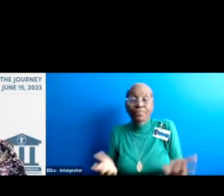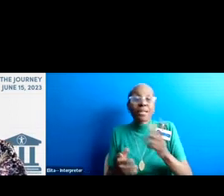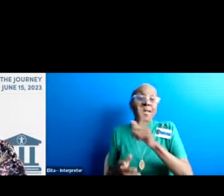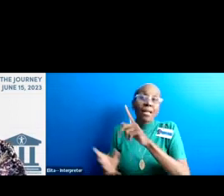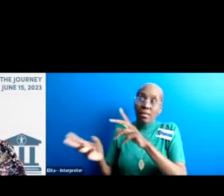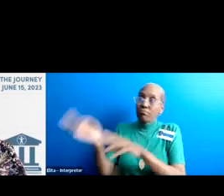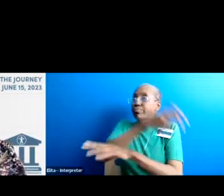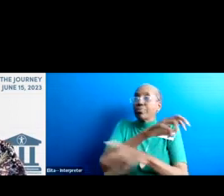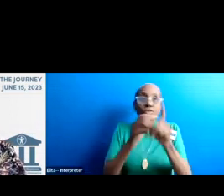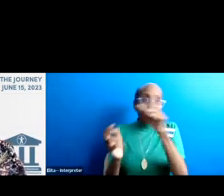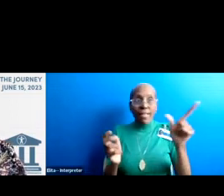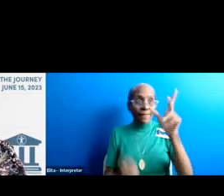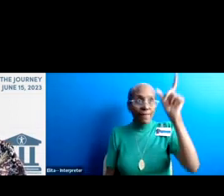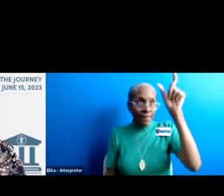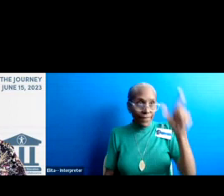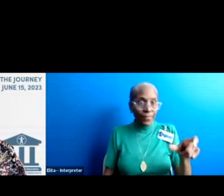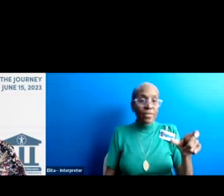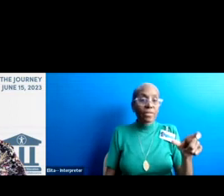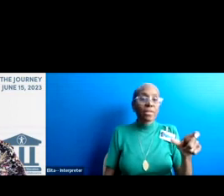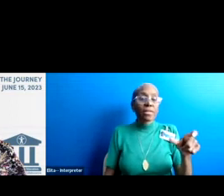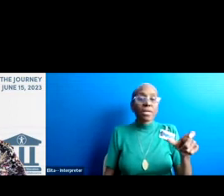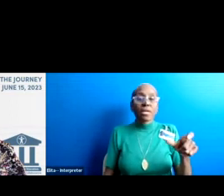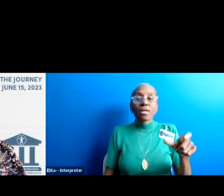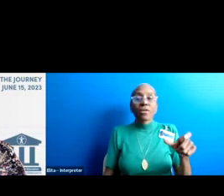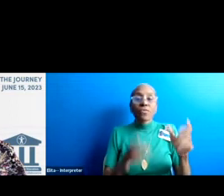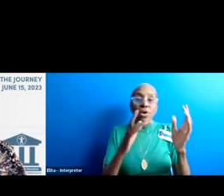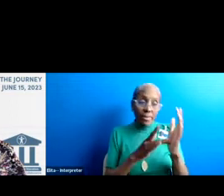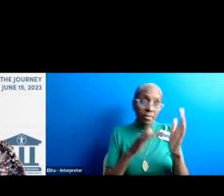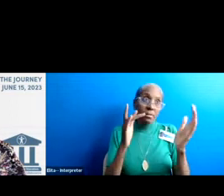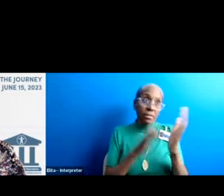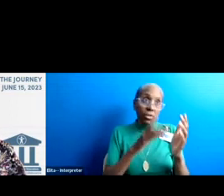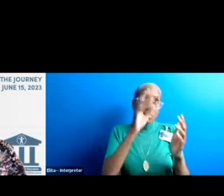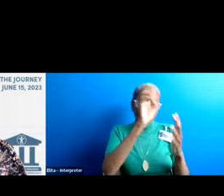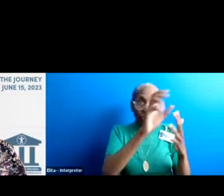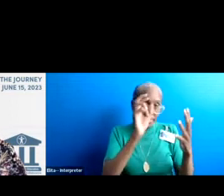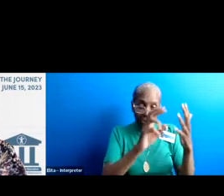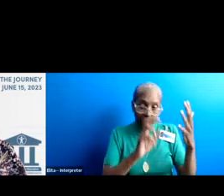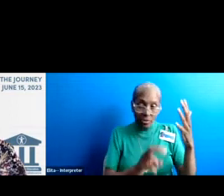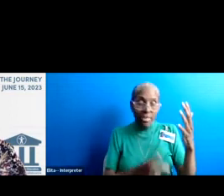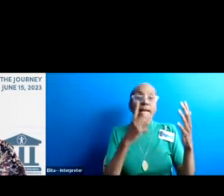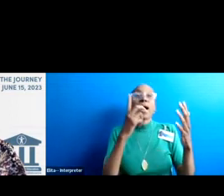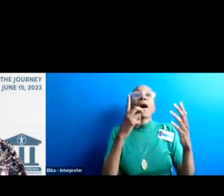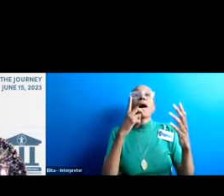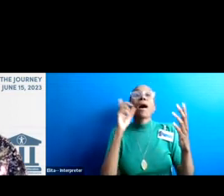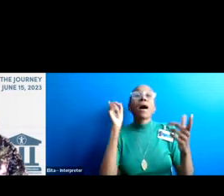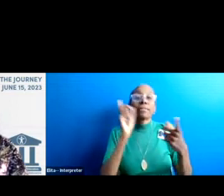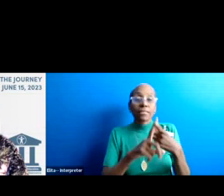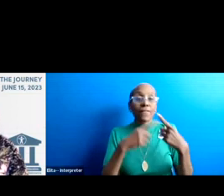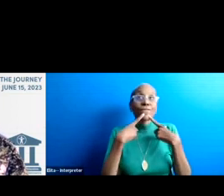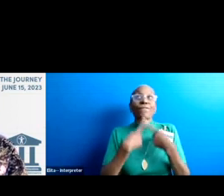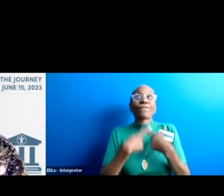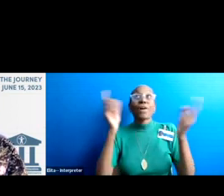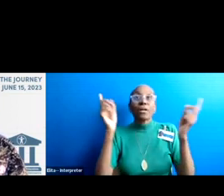left navigation for 8 years. I'm just going to keep tabbing down here until I finally get to the